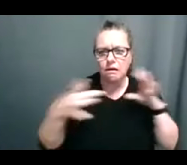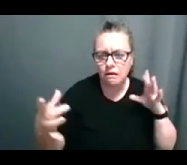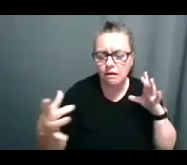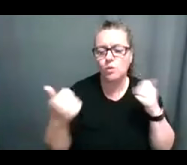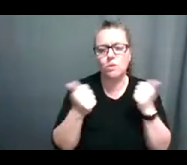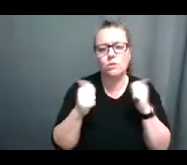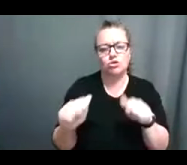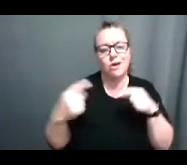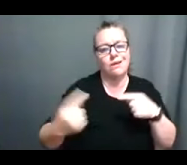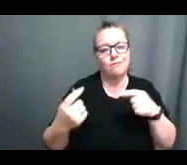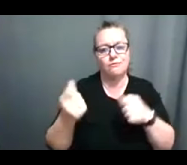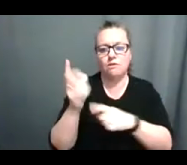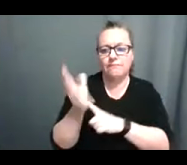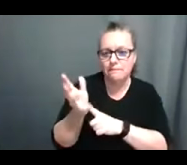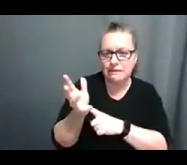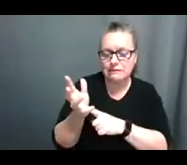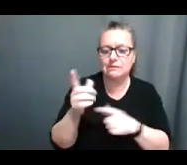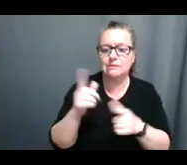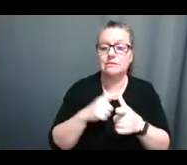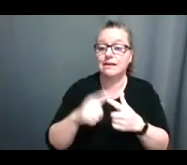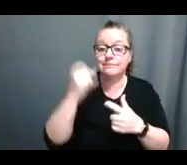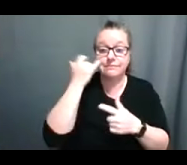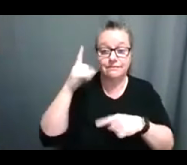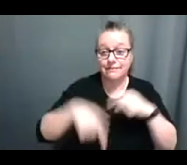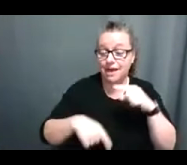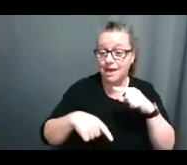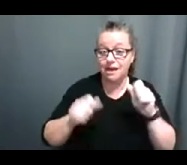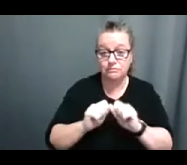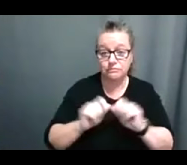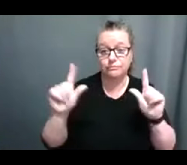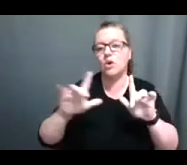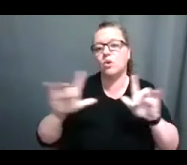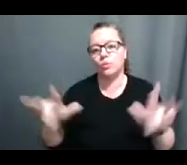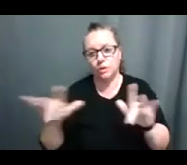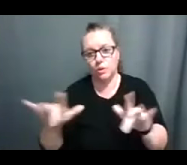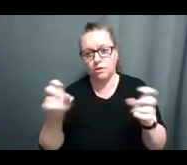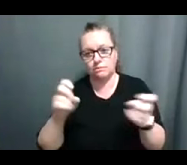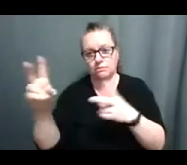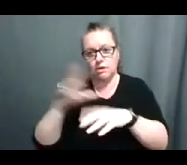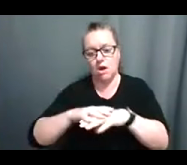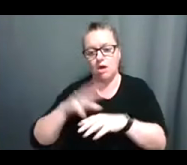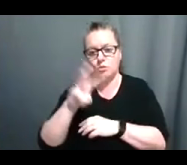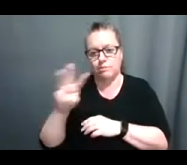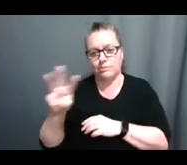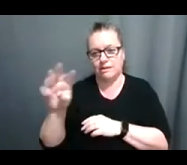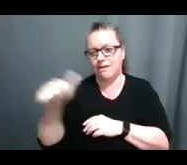try to get the webinar back up within 5 minutes. In the event we aren't able to, we'll record the session and post it on our website at a later